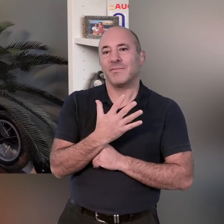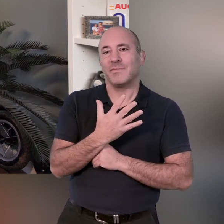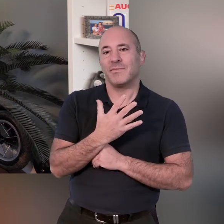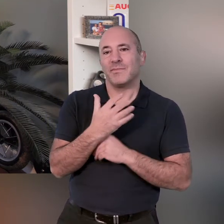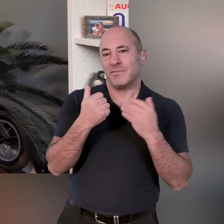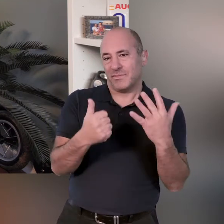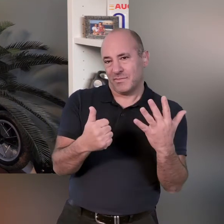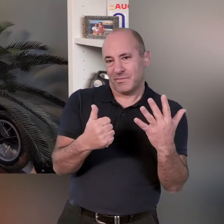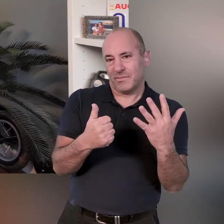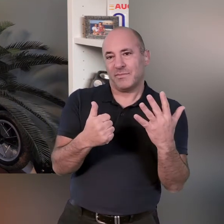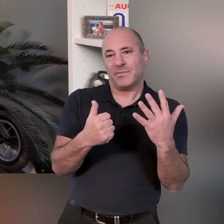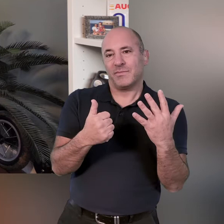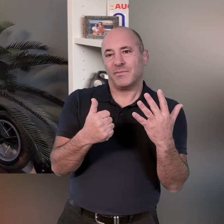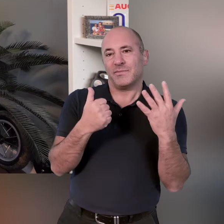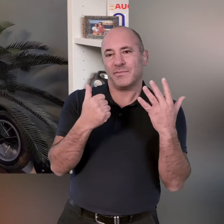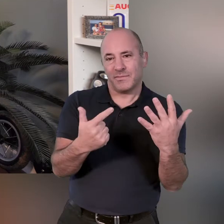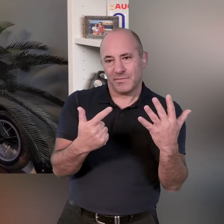5, 6,